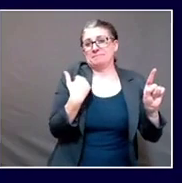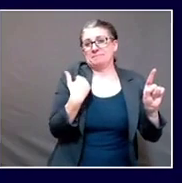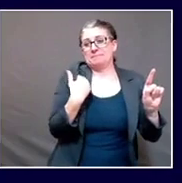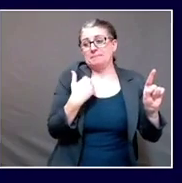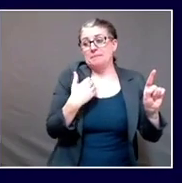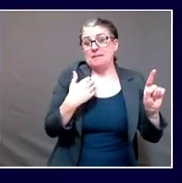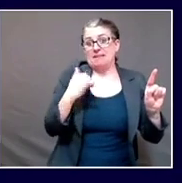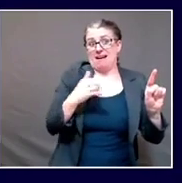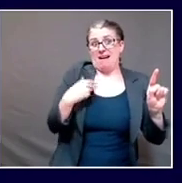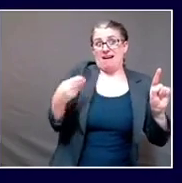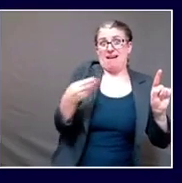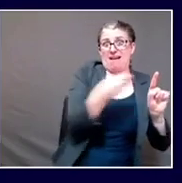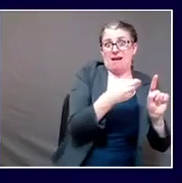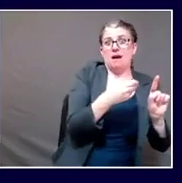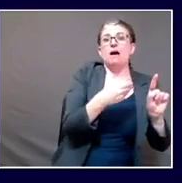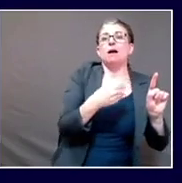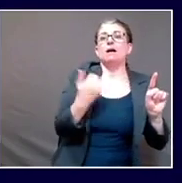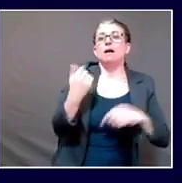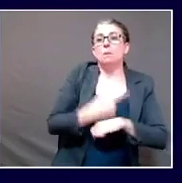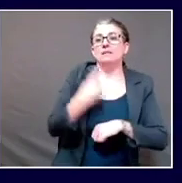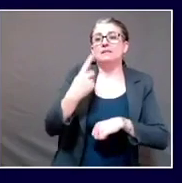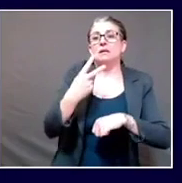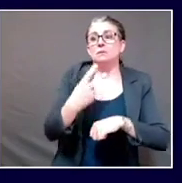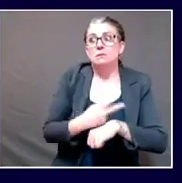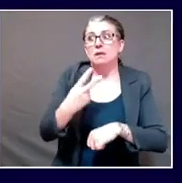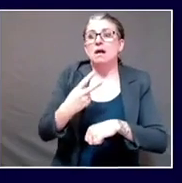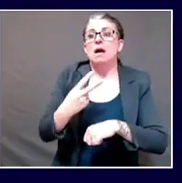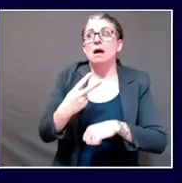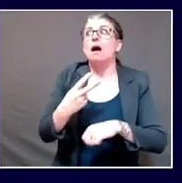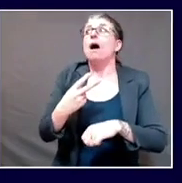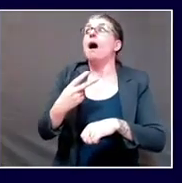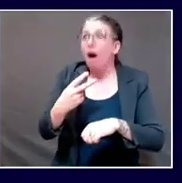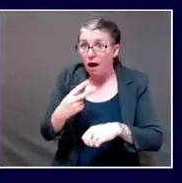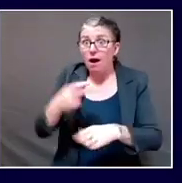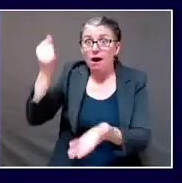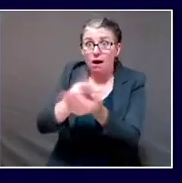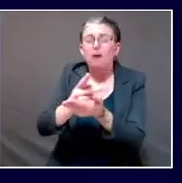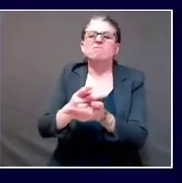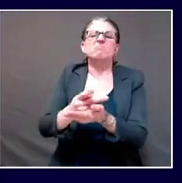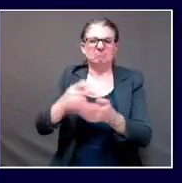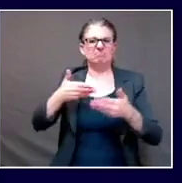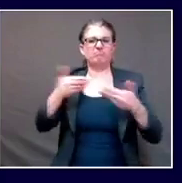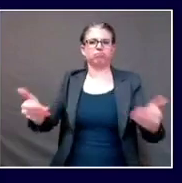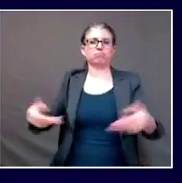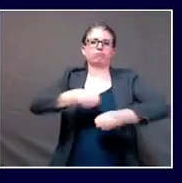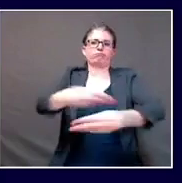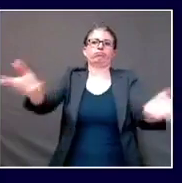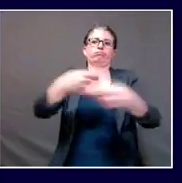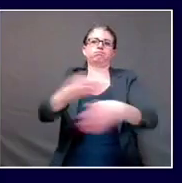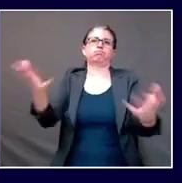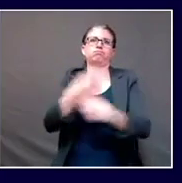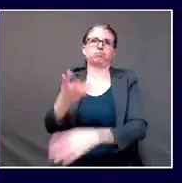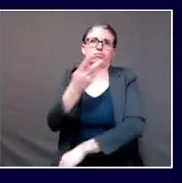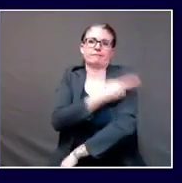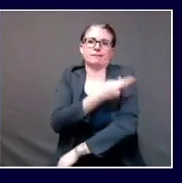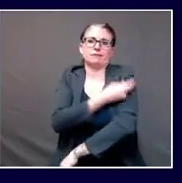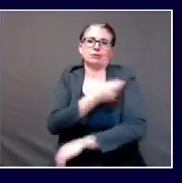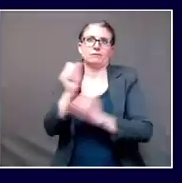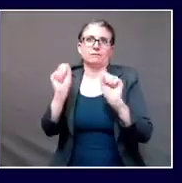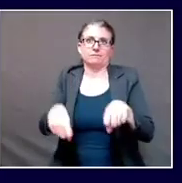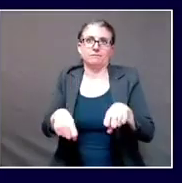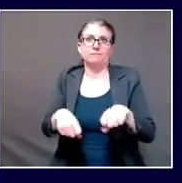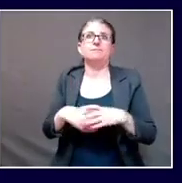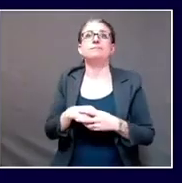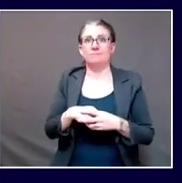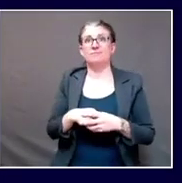Last week, we entered our first of such orders and made that order with the Operation Warp Speed and the U.S. CDC.